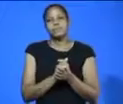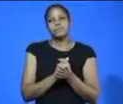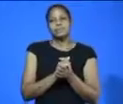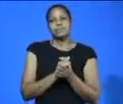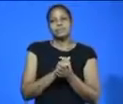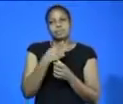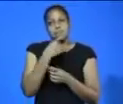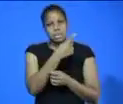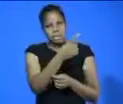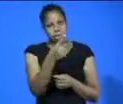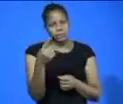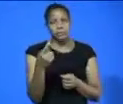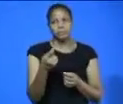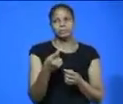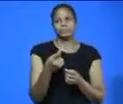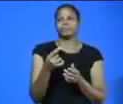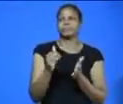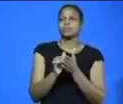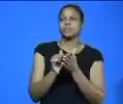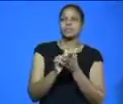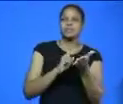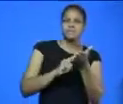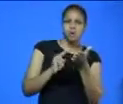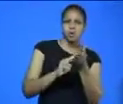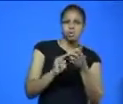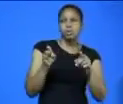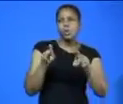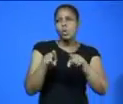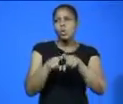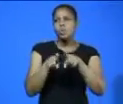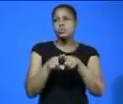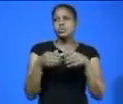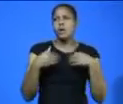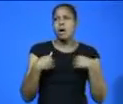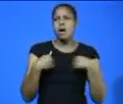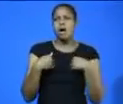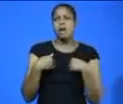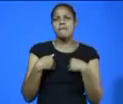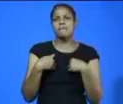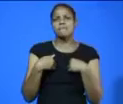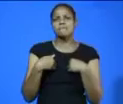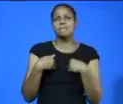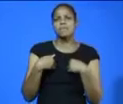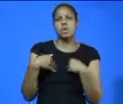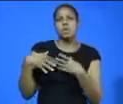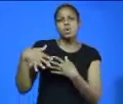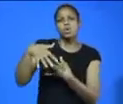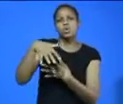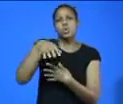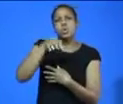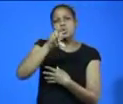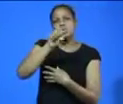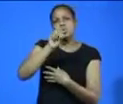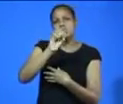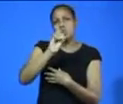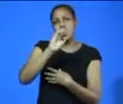I did say to you that the text also has sociological implications.